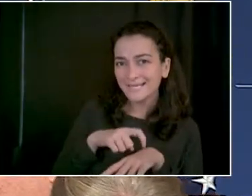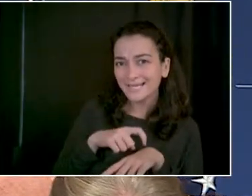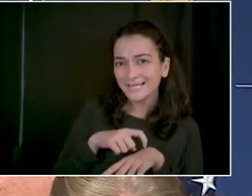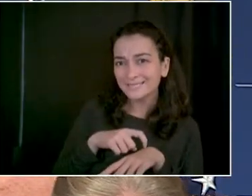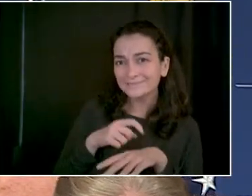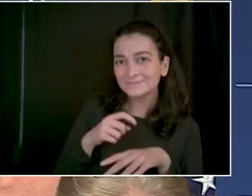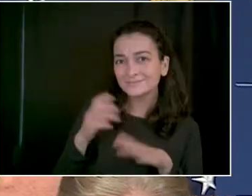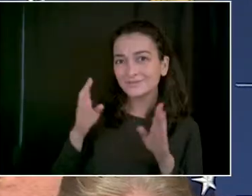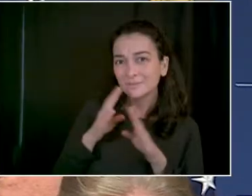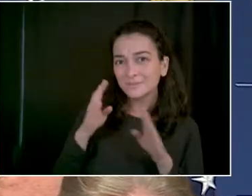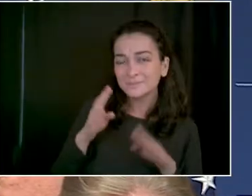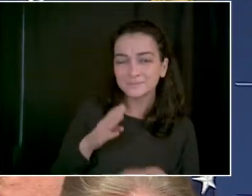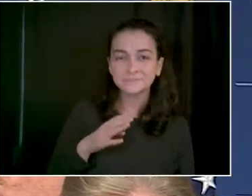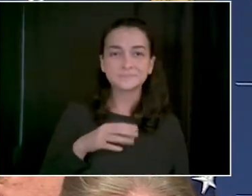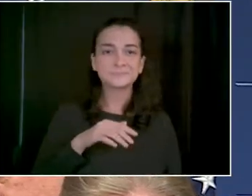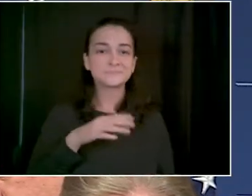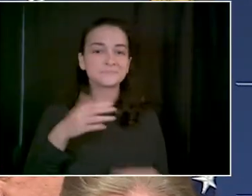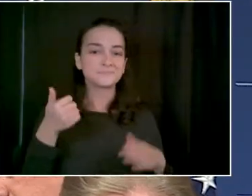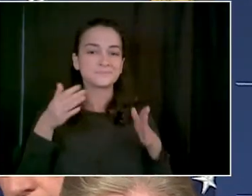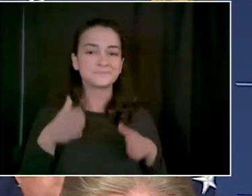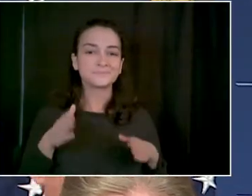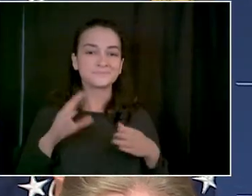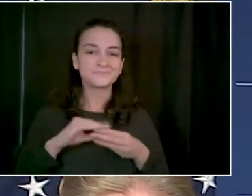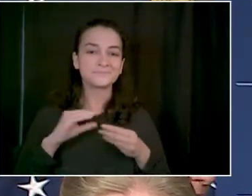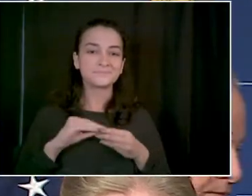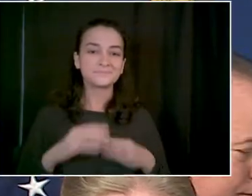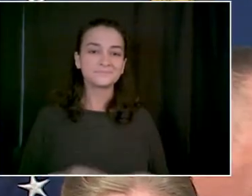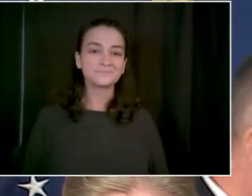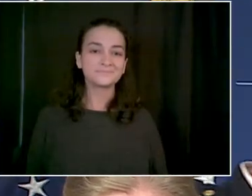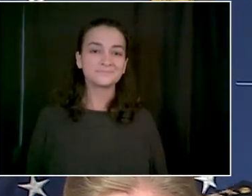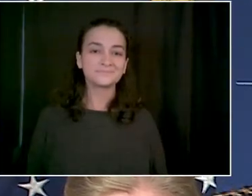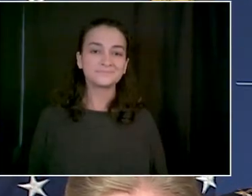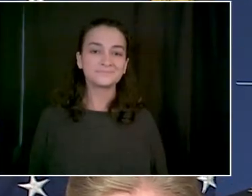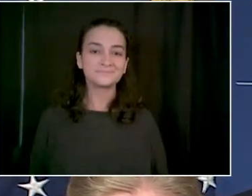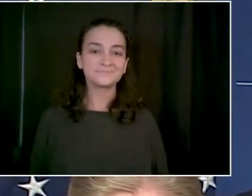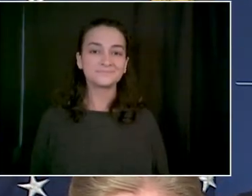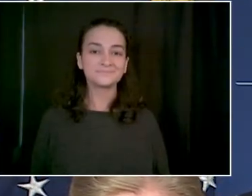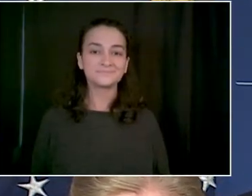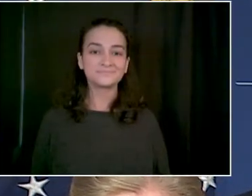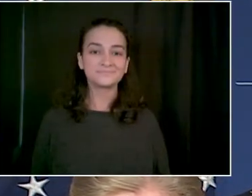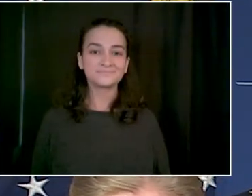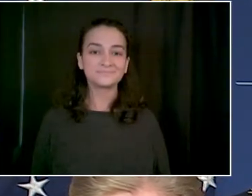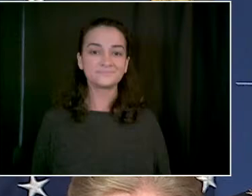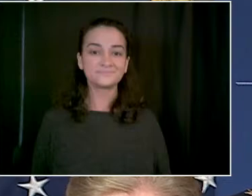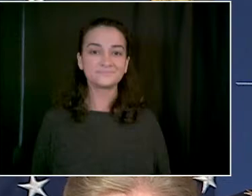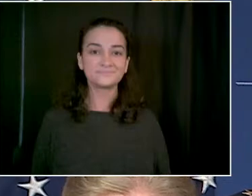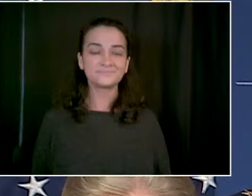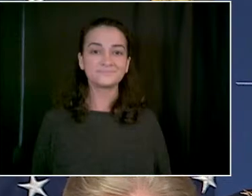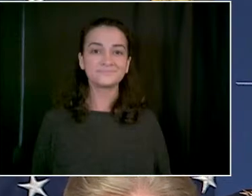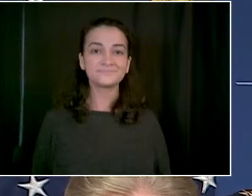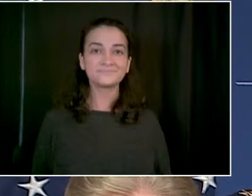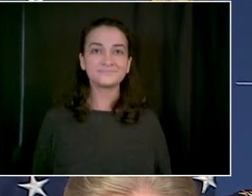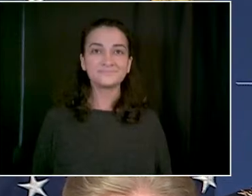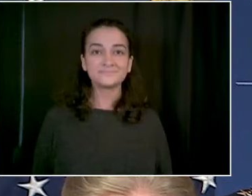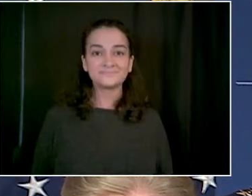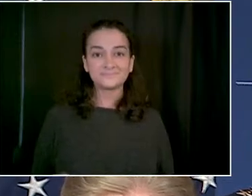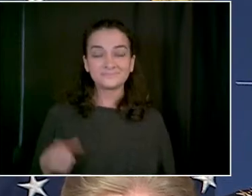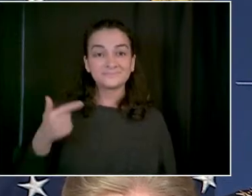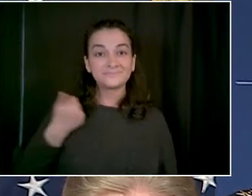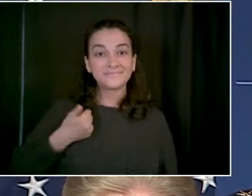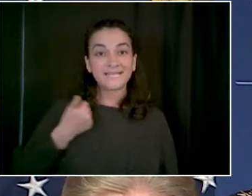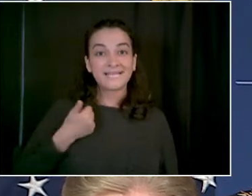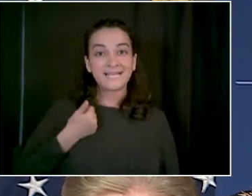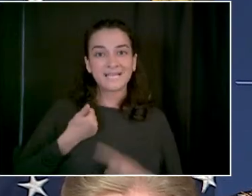criminality has to have consequence, right? And if it doesn't, it actually encourages more criminality. So when you look at this crew, right